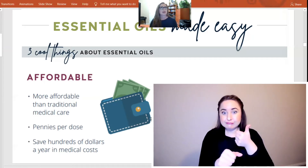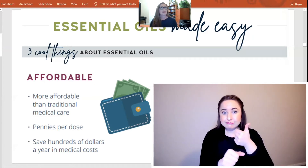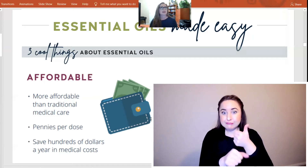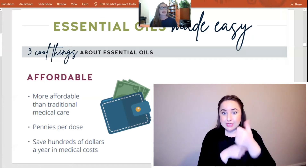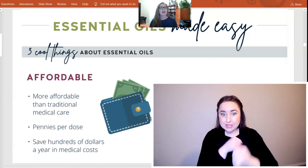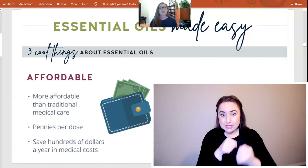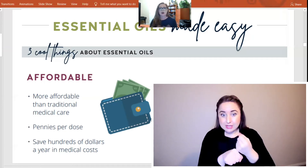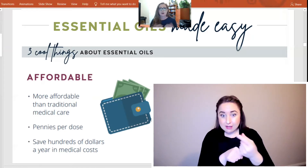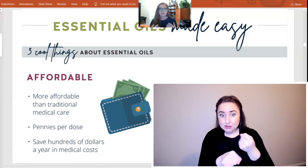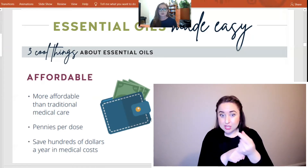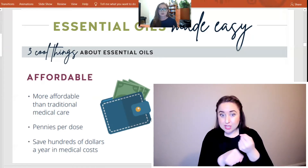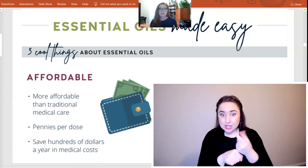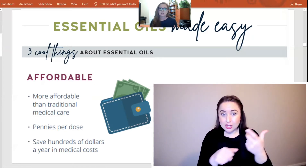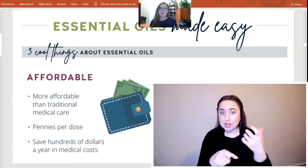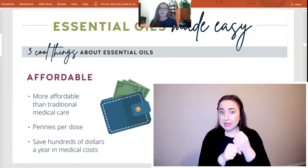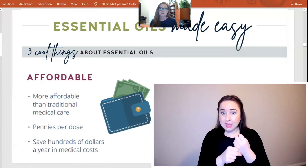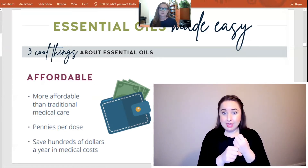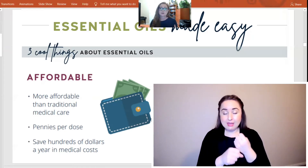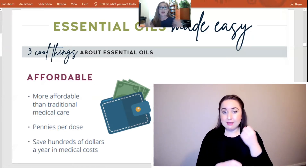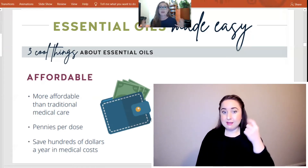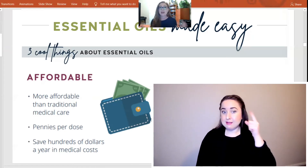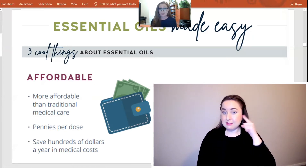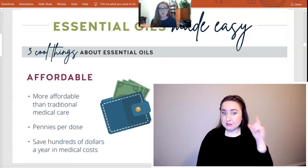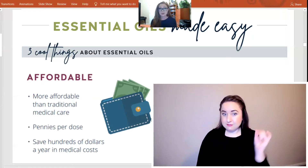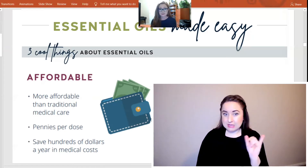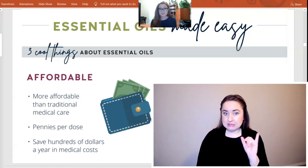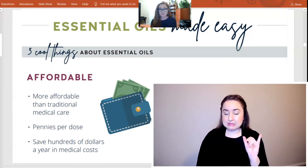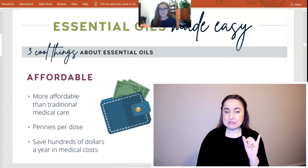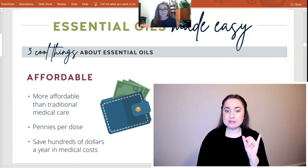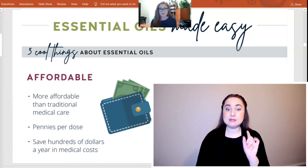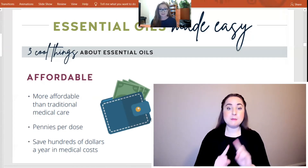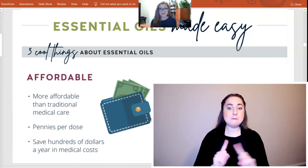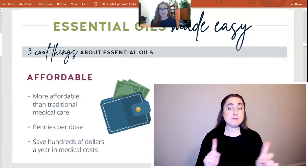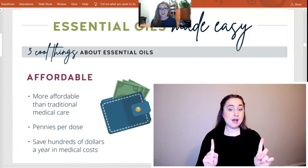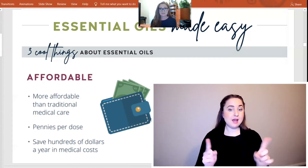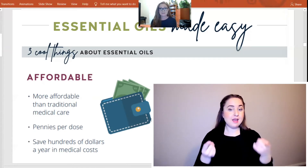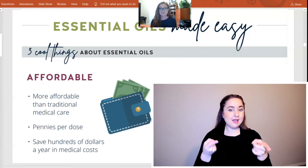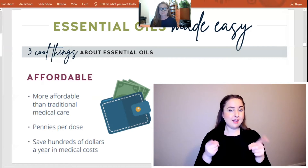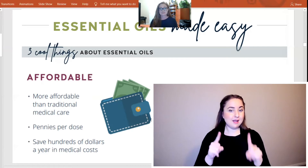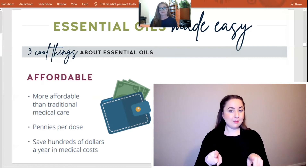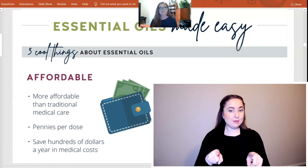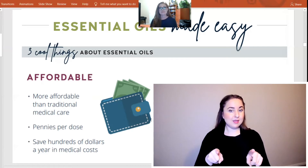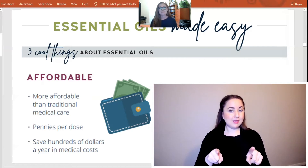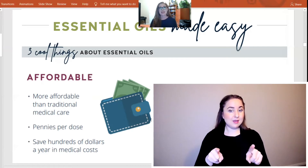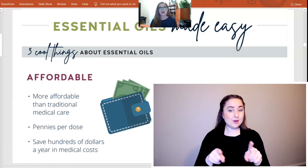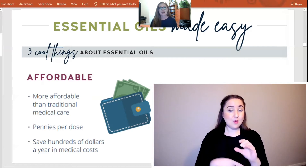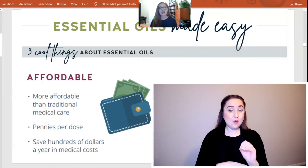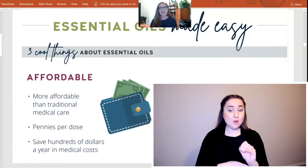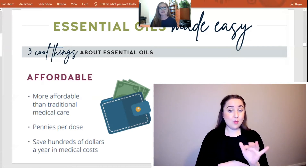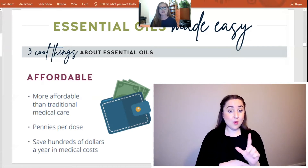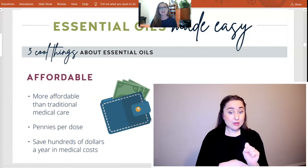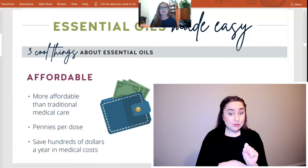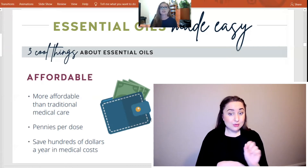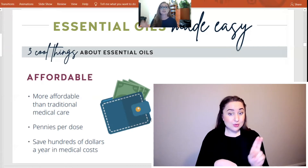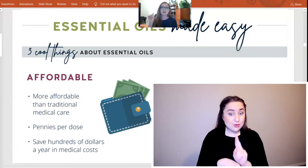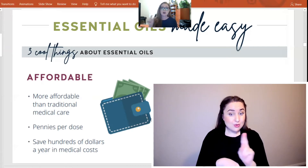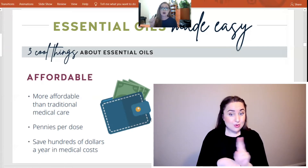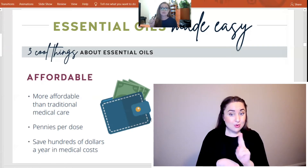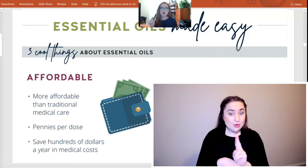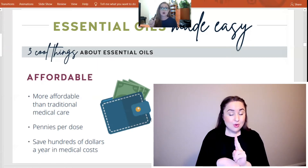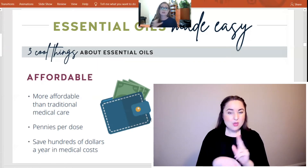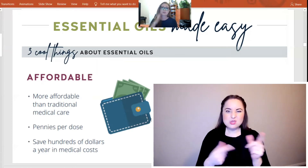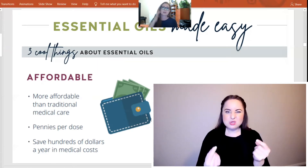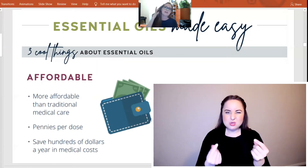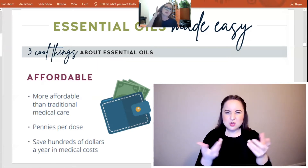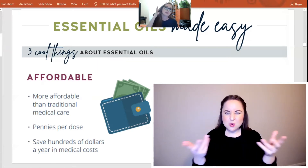when I had the opportunity to try my oils for the first time, I took a